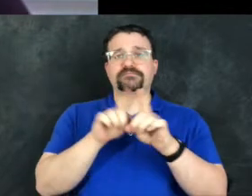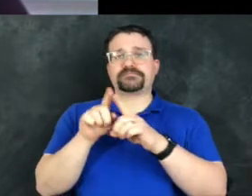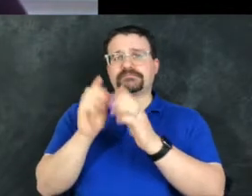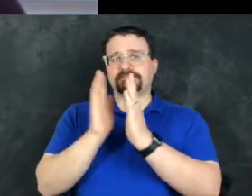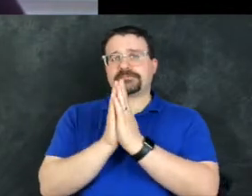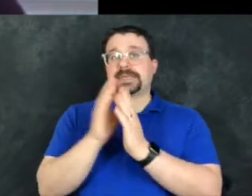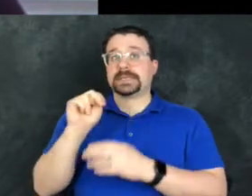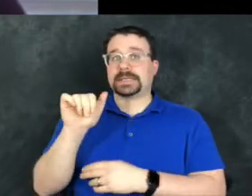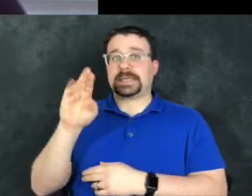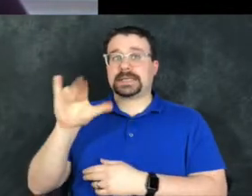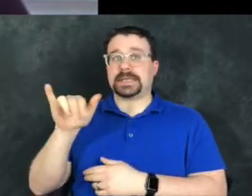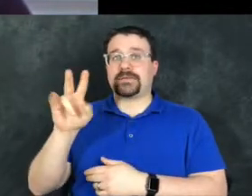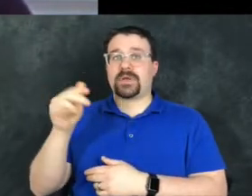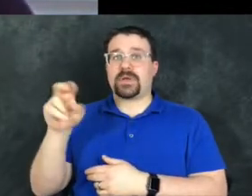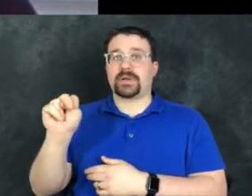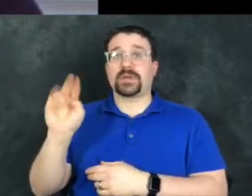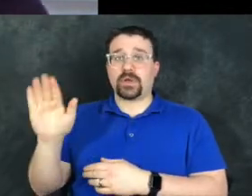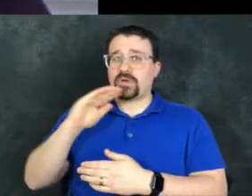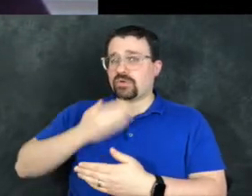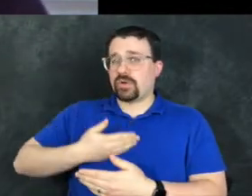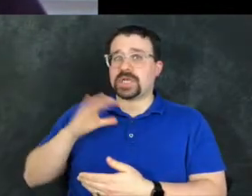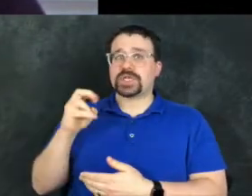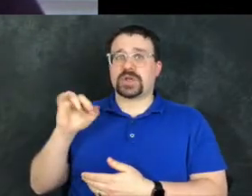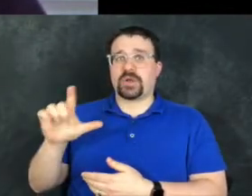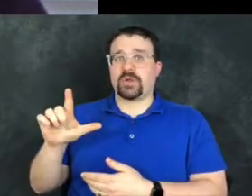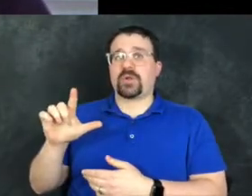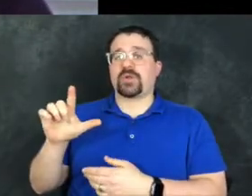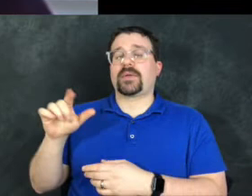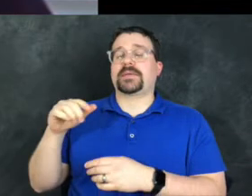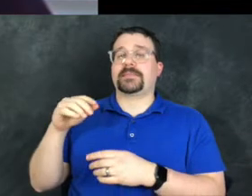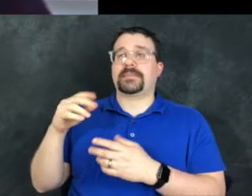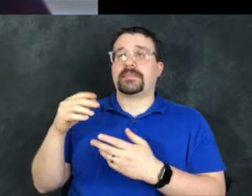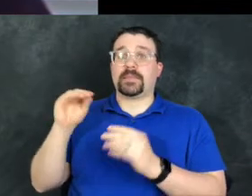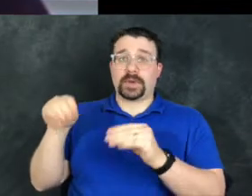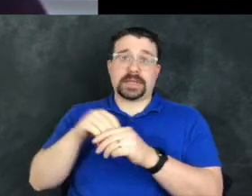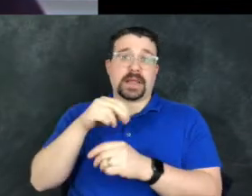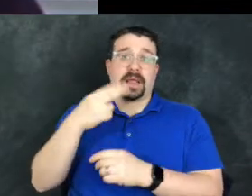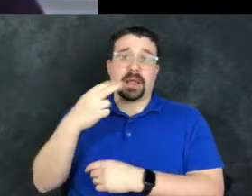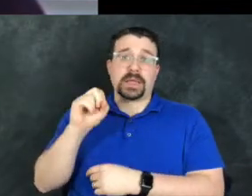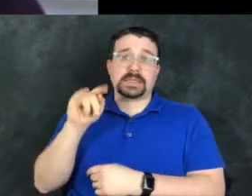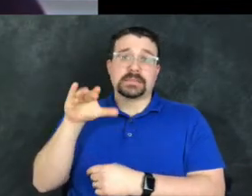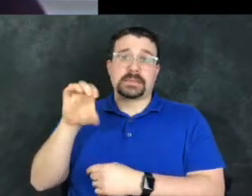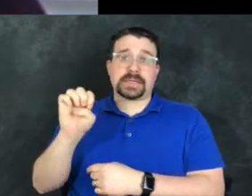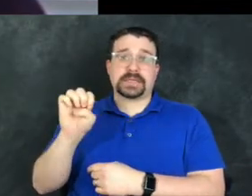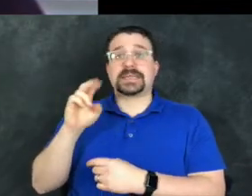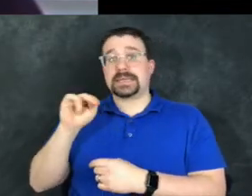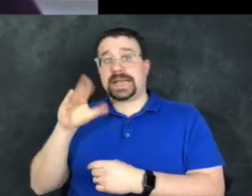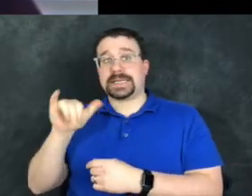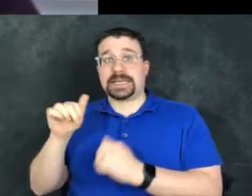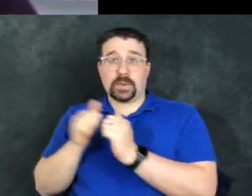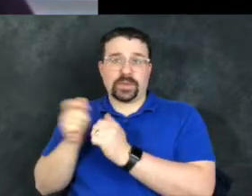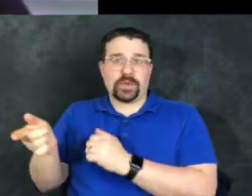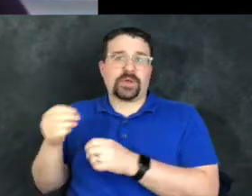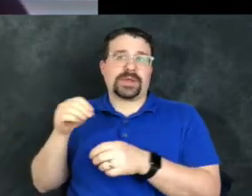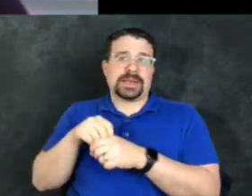you to be in prayer with Nancy Vaughn. Her daughter, Cheryl, has been put into hospice, and Nancy